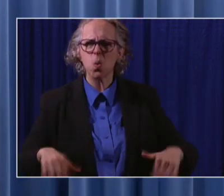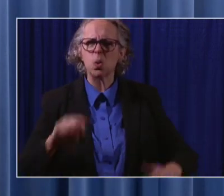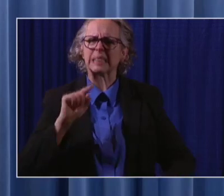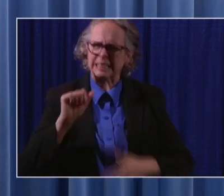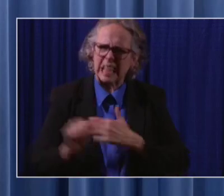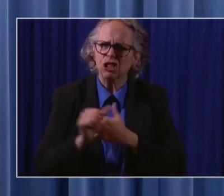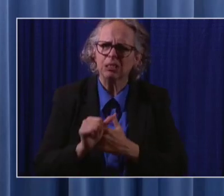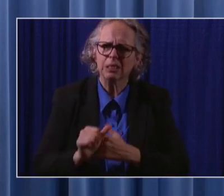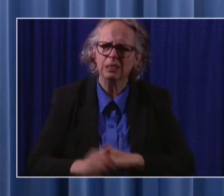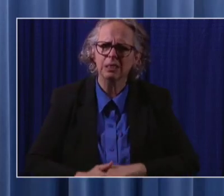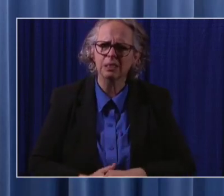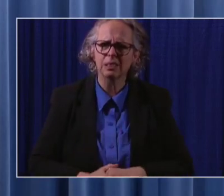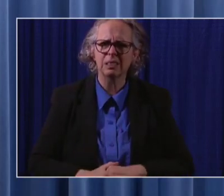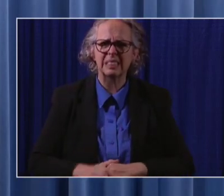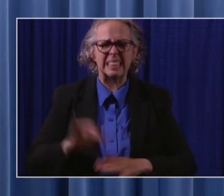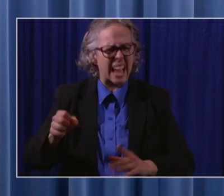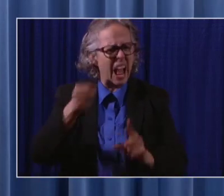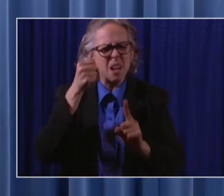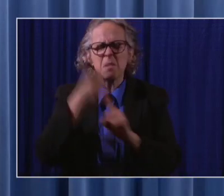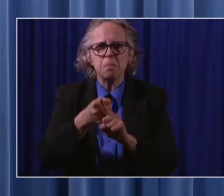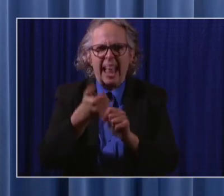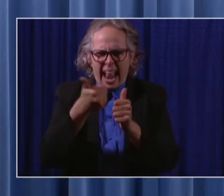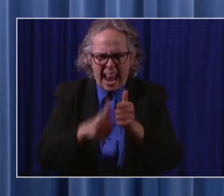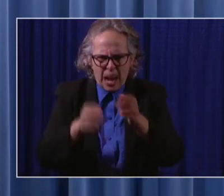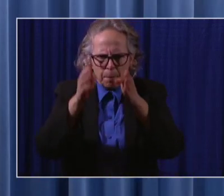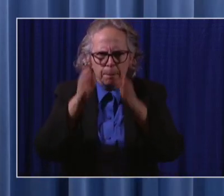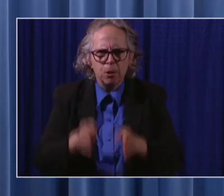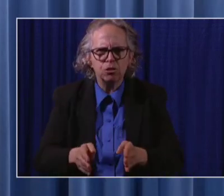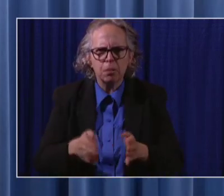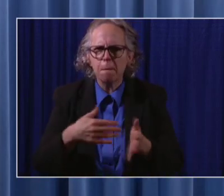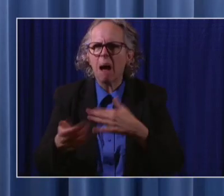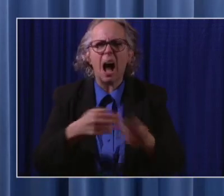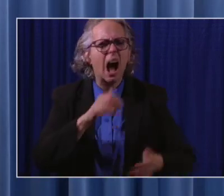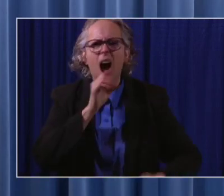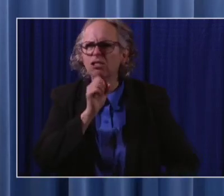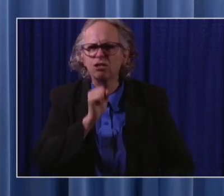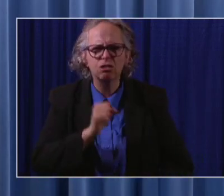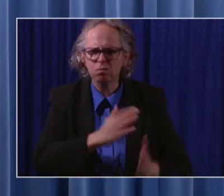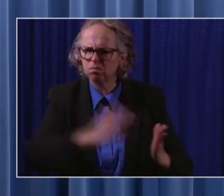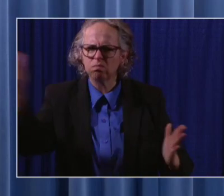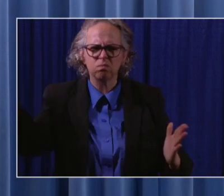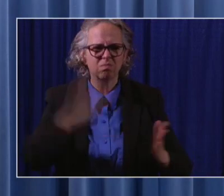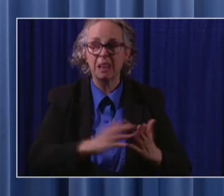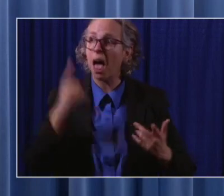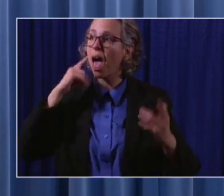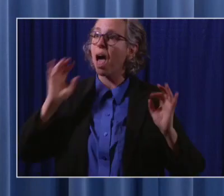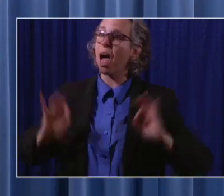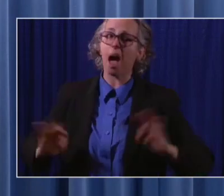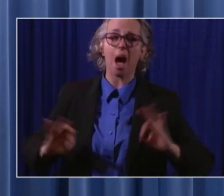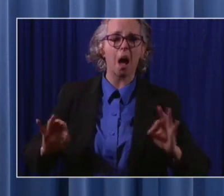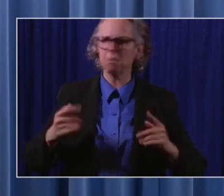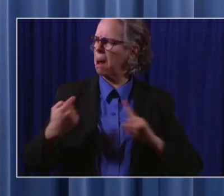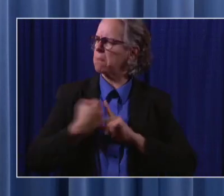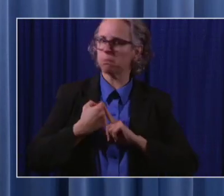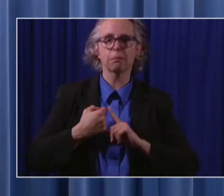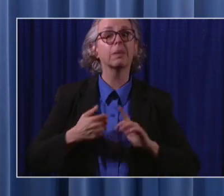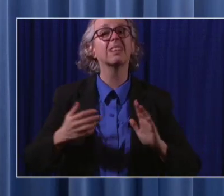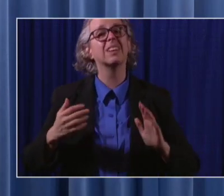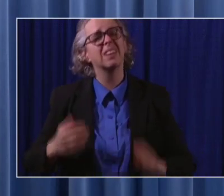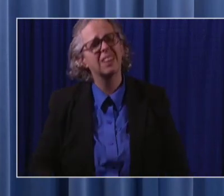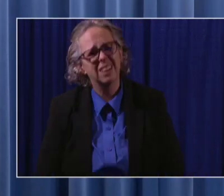it can happen to anybody. And it can happen when you're least aware that it might happen. And it can happen when you're with friends. It can happen